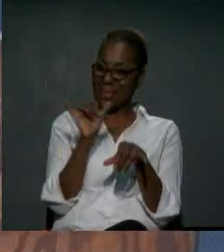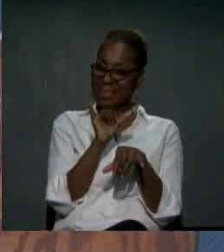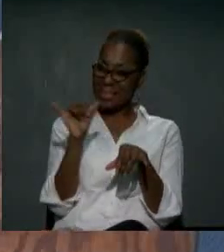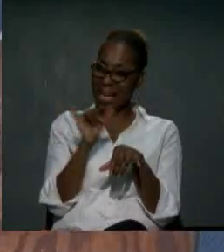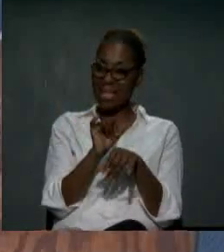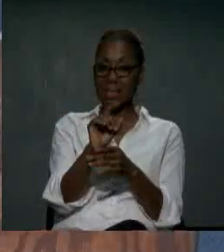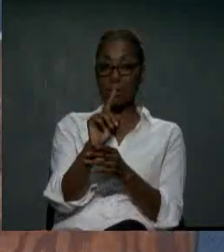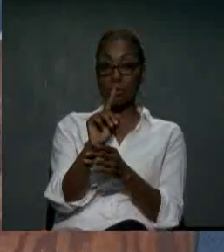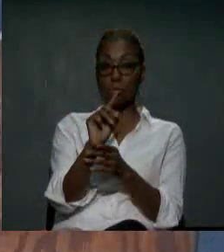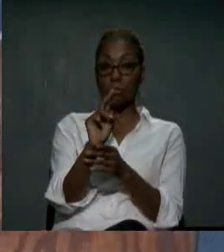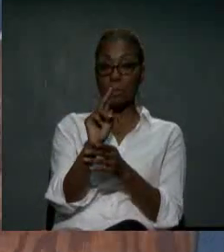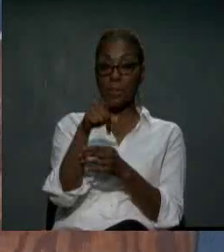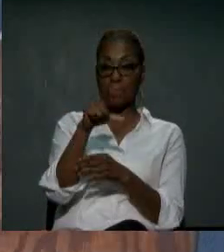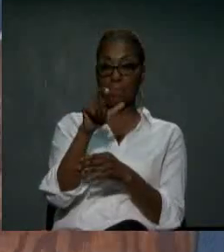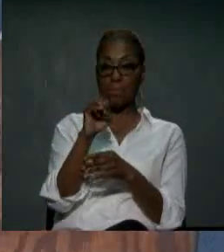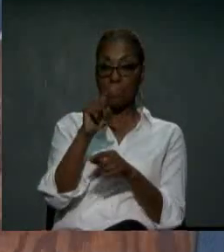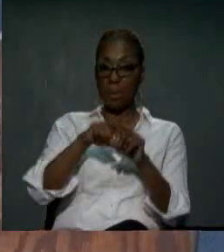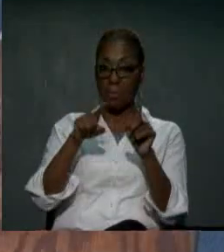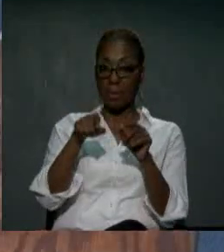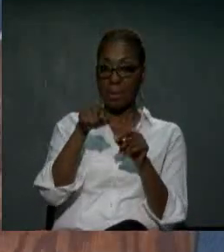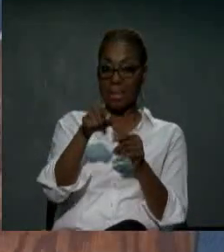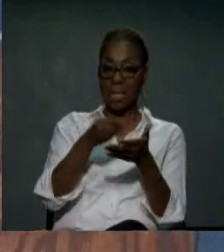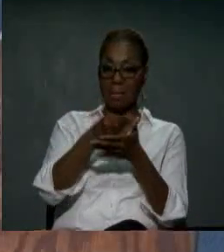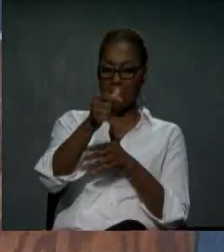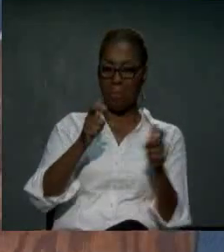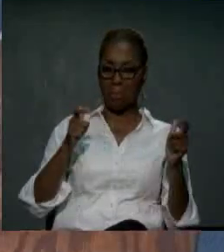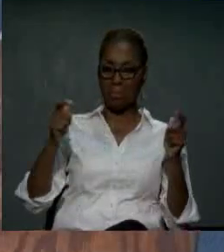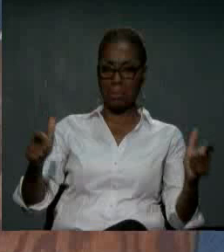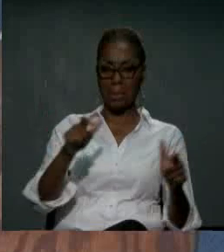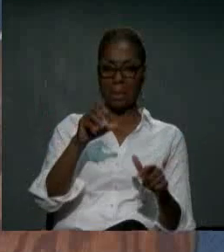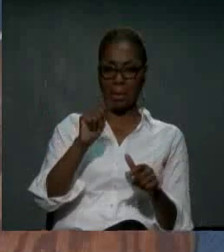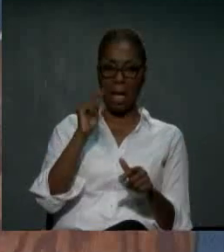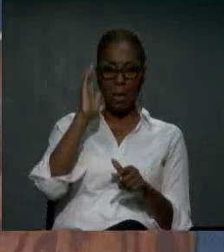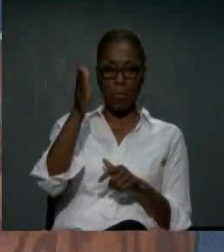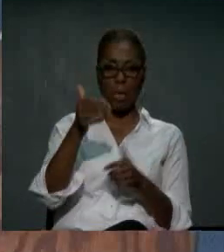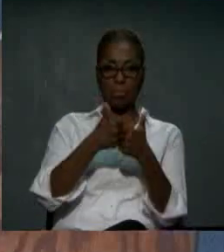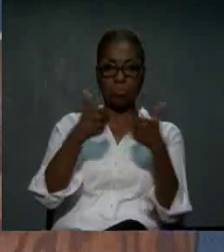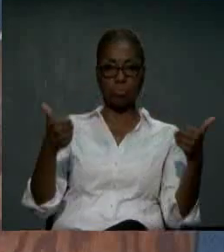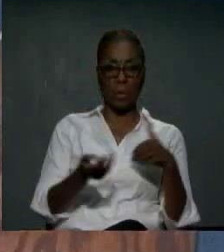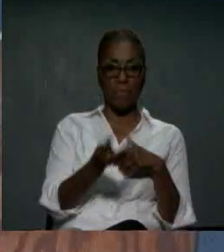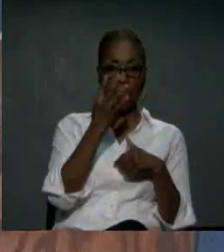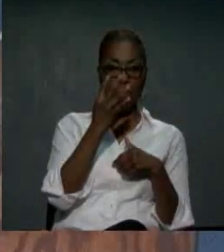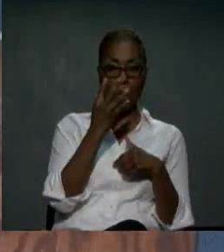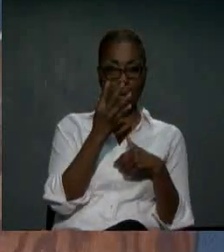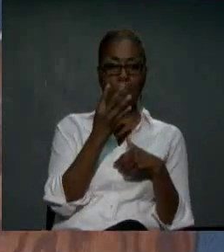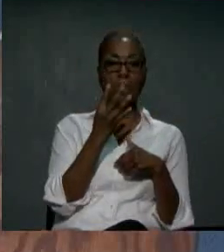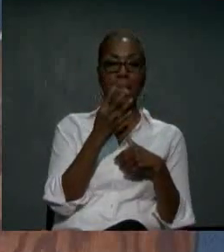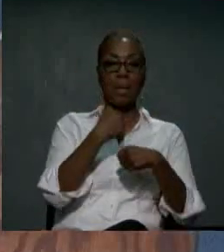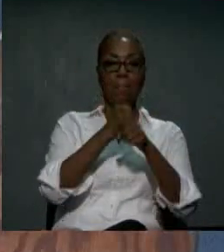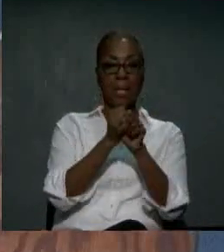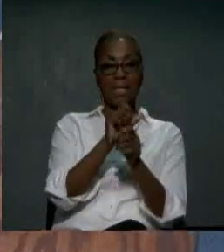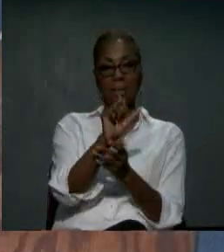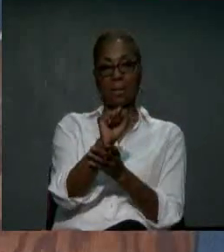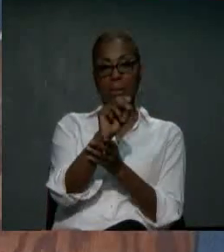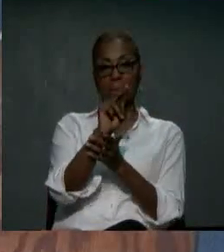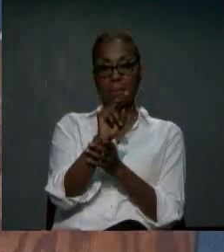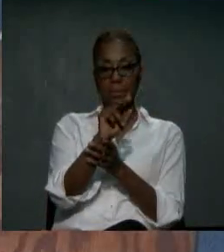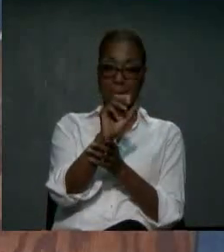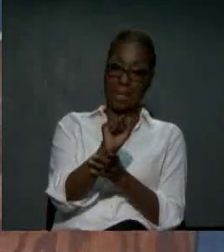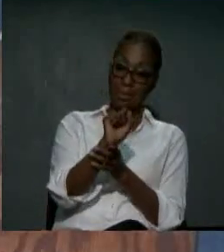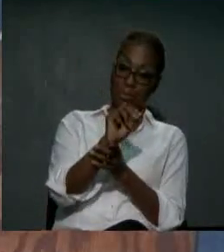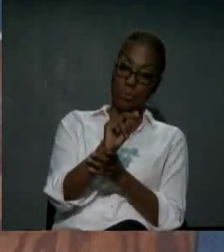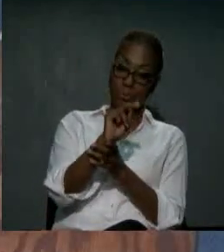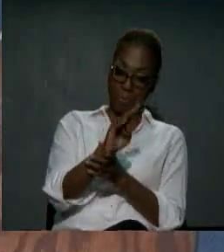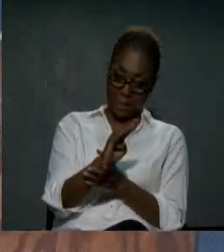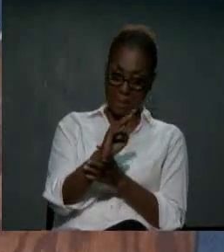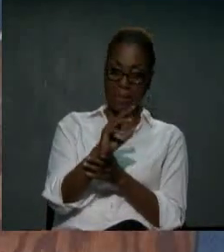a duplex, but he's bought this big lot, and he's going to cut it into 4 pieces. It makes it a subdivision. So once you